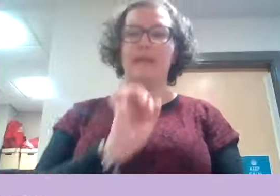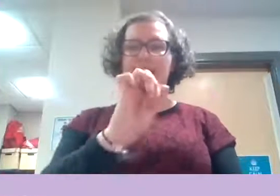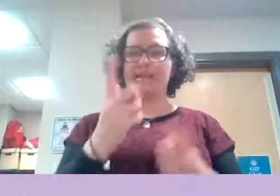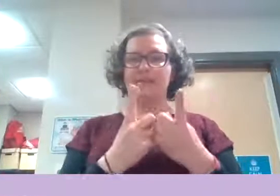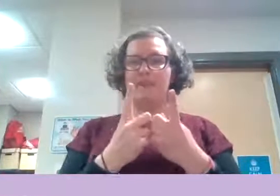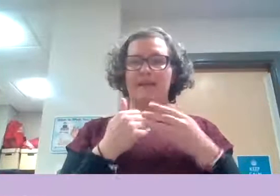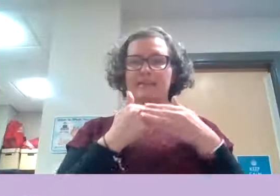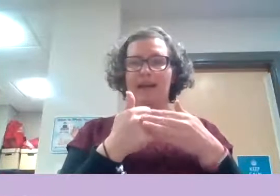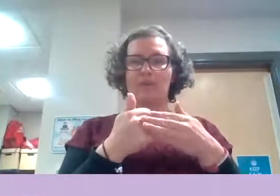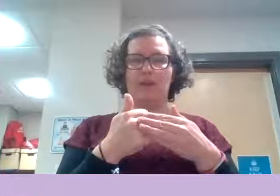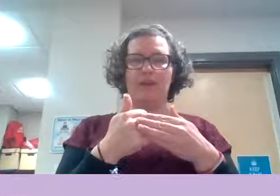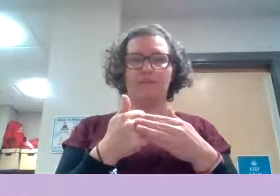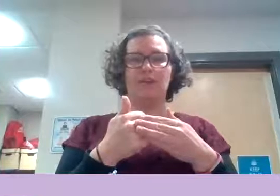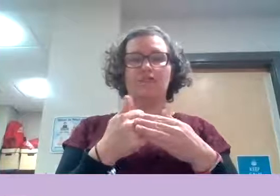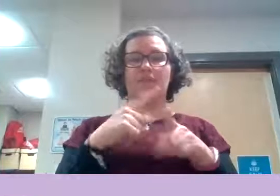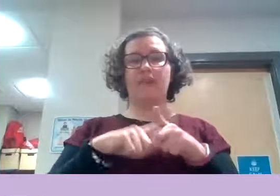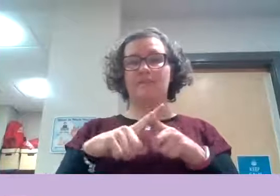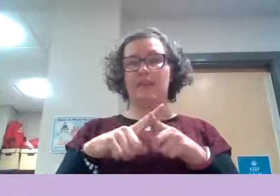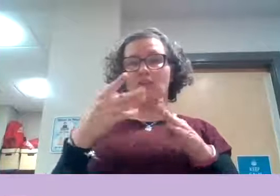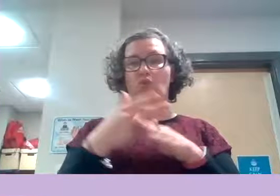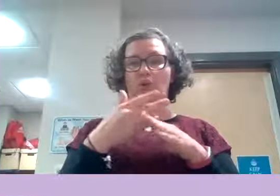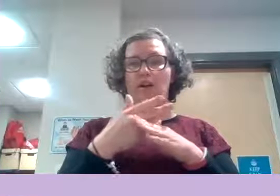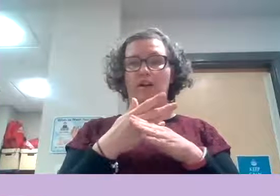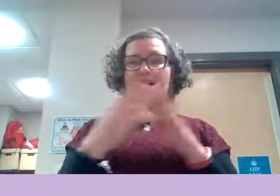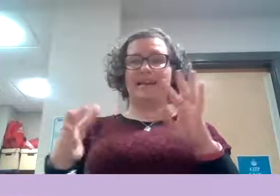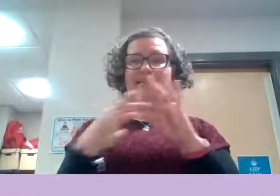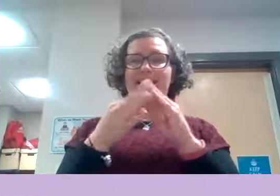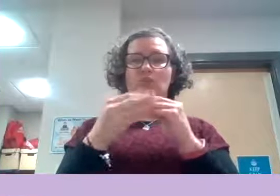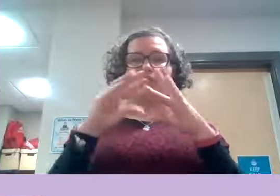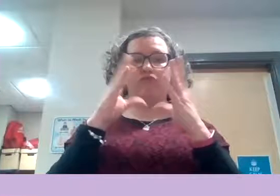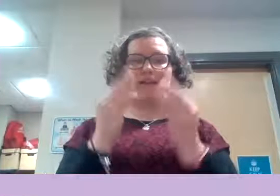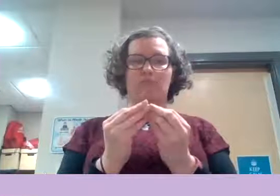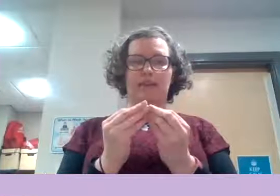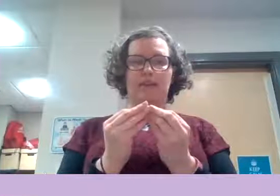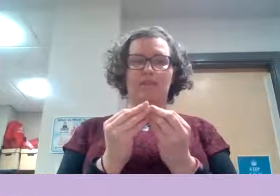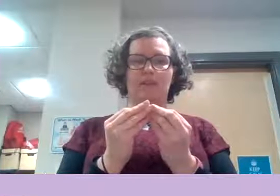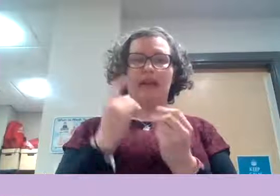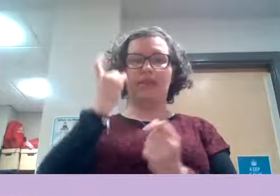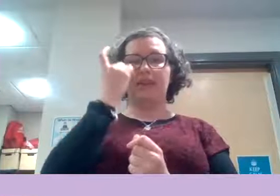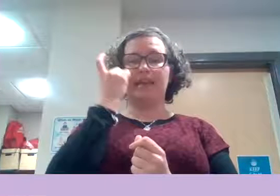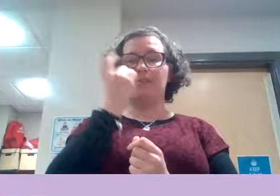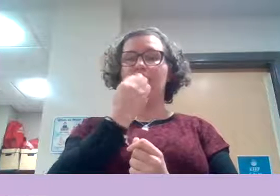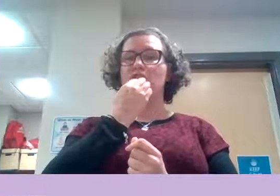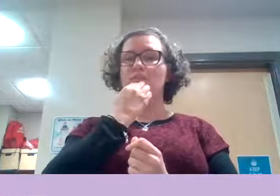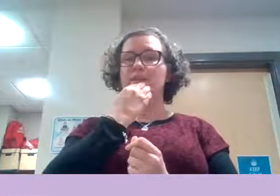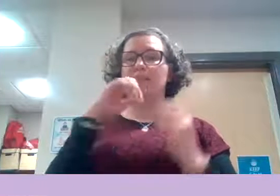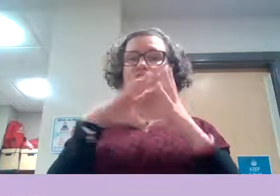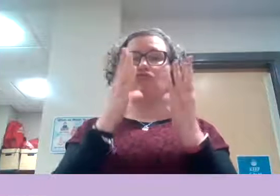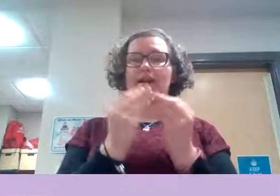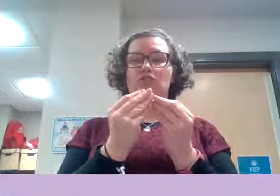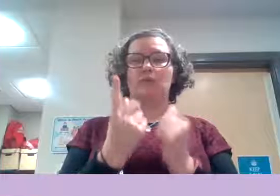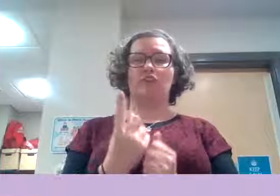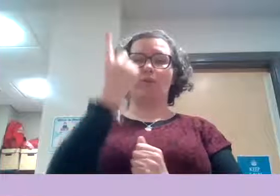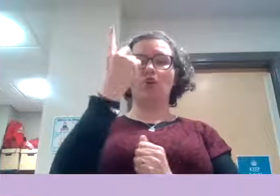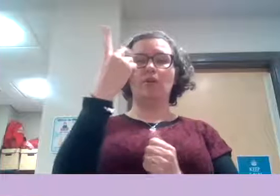Okay, here's some things to help you. So this week, your work is linked with rounding. Okay, thinking about the numbers that